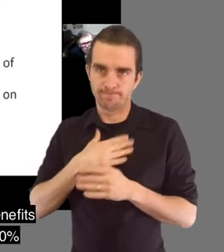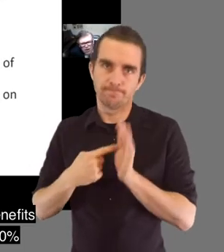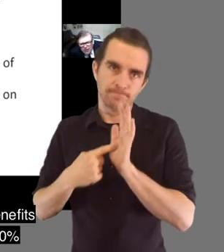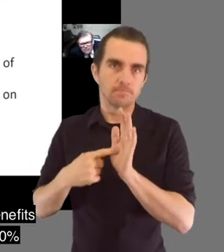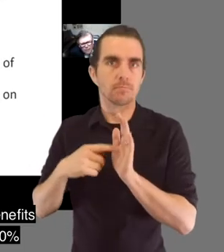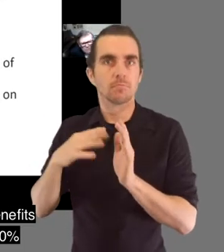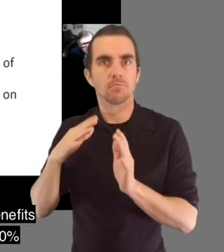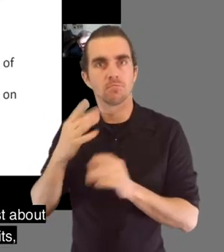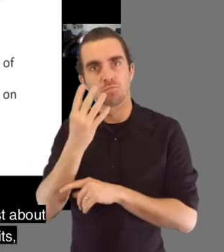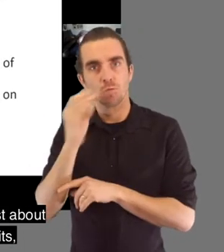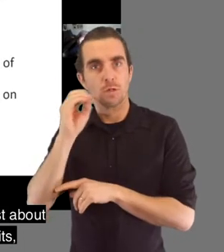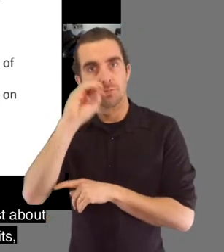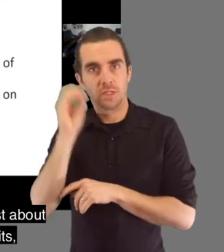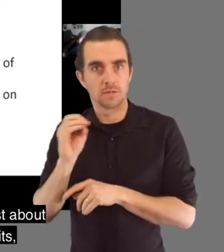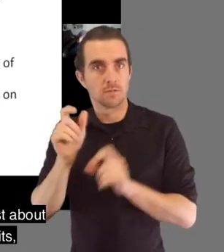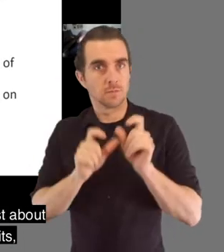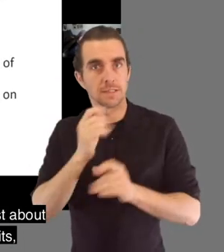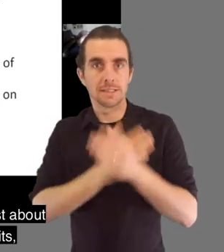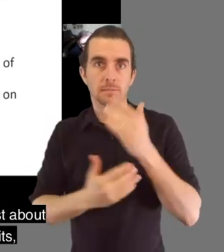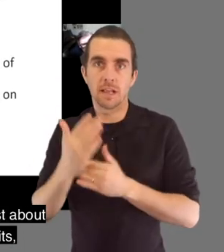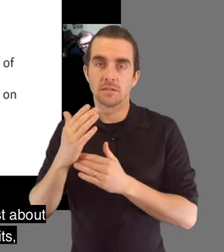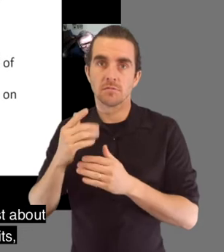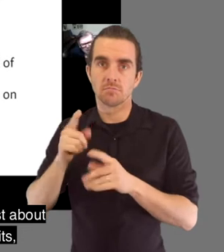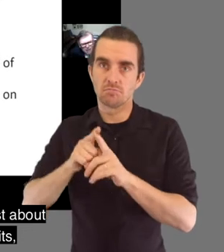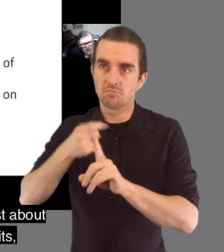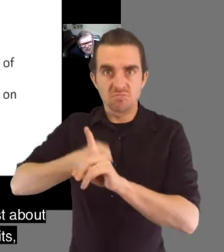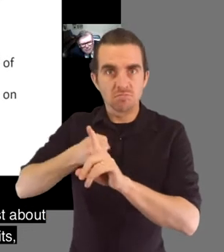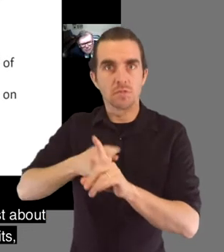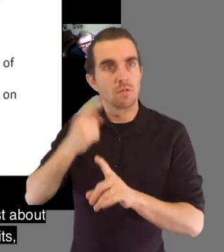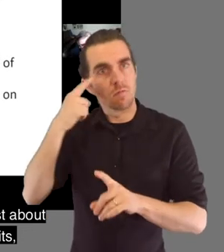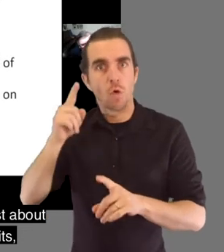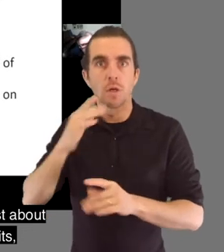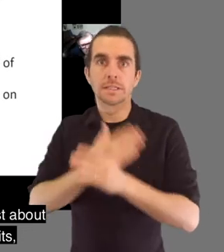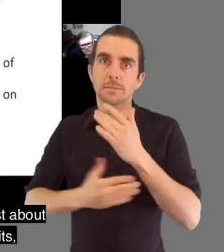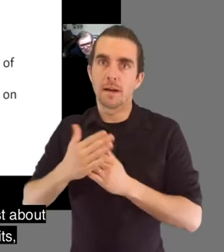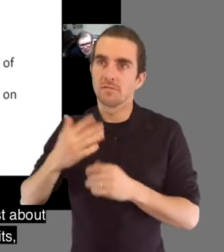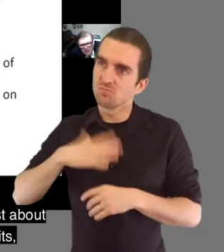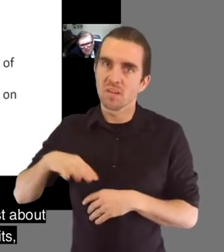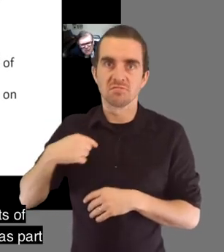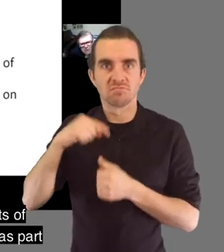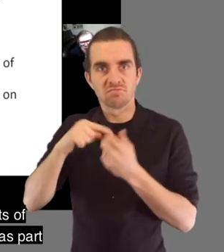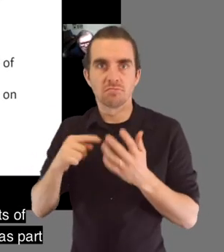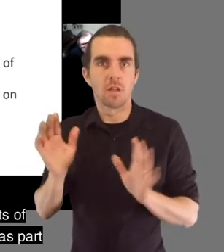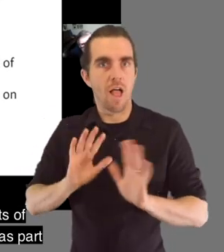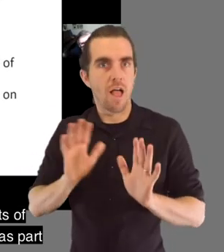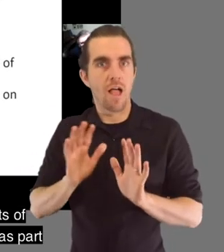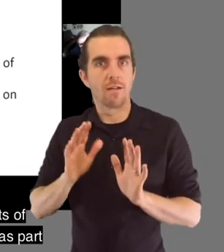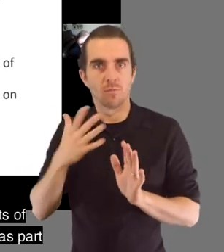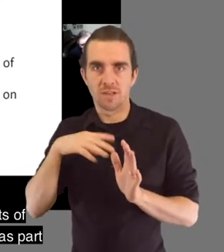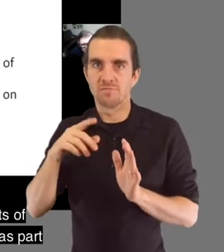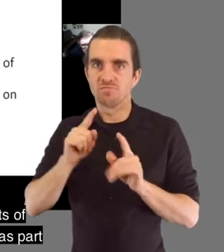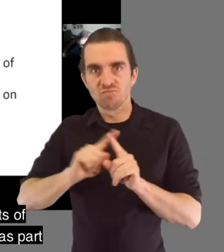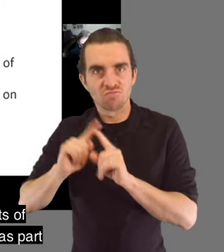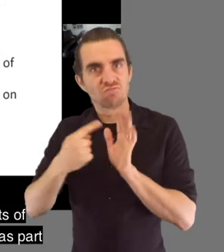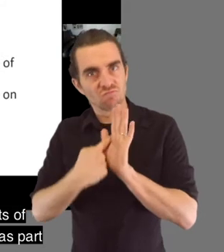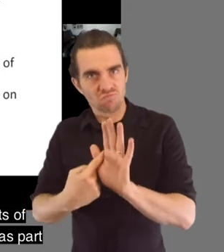feature at least 40% disabled people. And these weren't just about advertising for disability benefits. They were advertising for all sorts